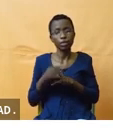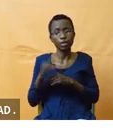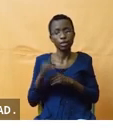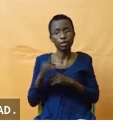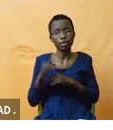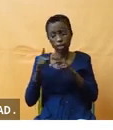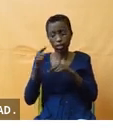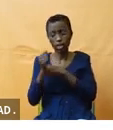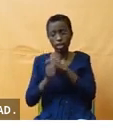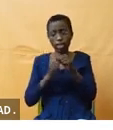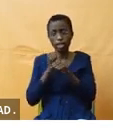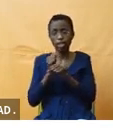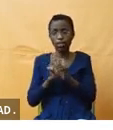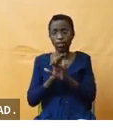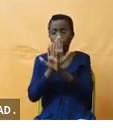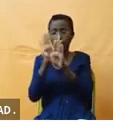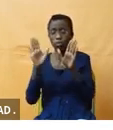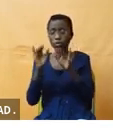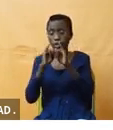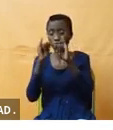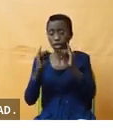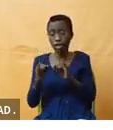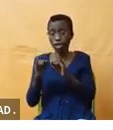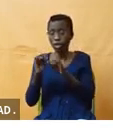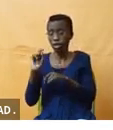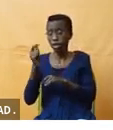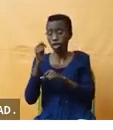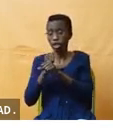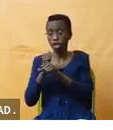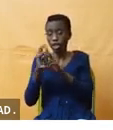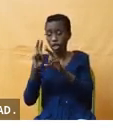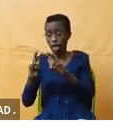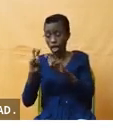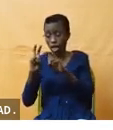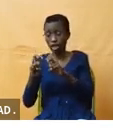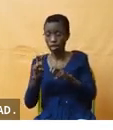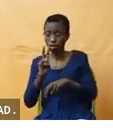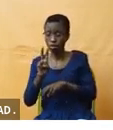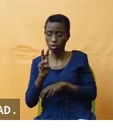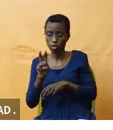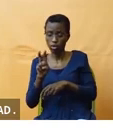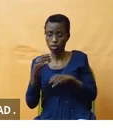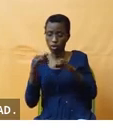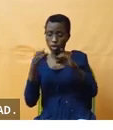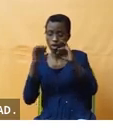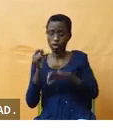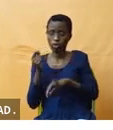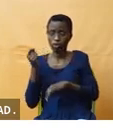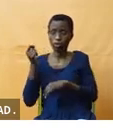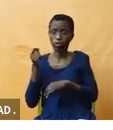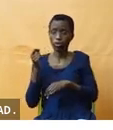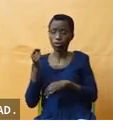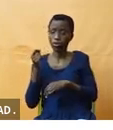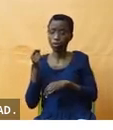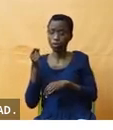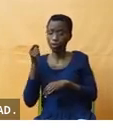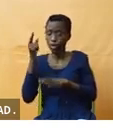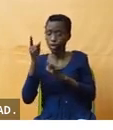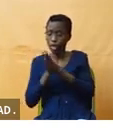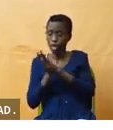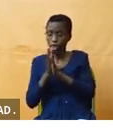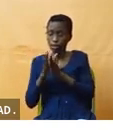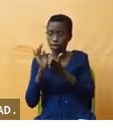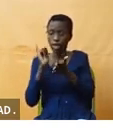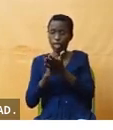Transparency International Kenya did a research just trying to look at or trying to dismantle the narrative that was going around last year that